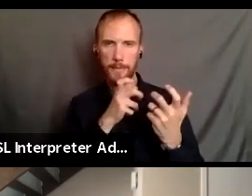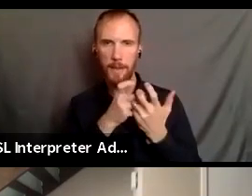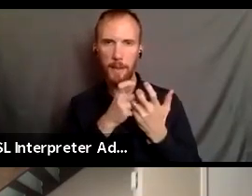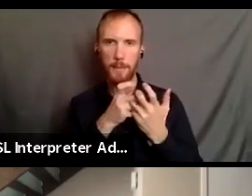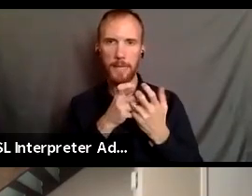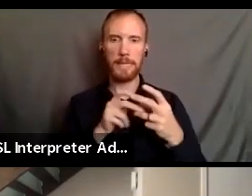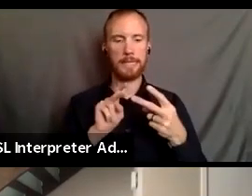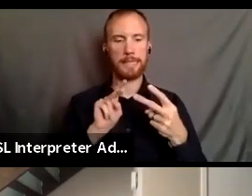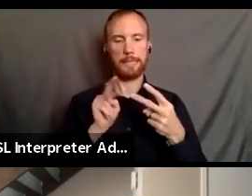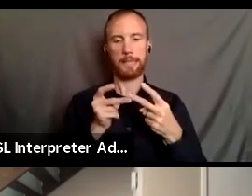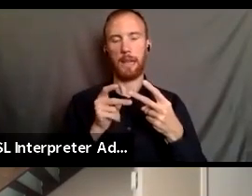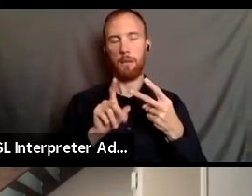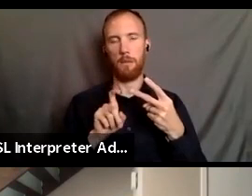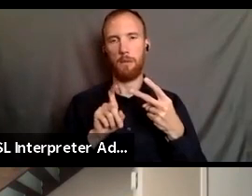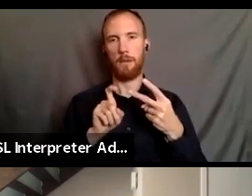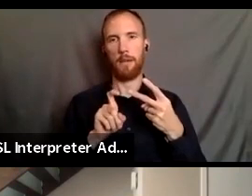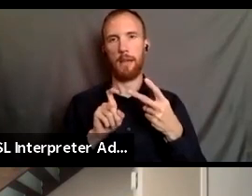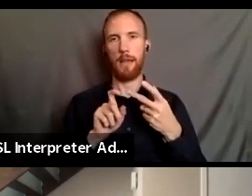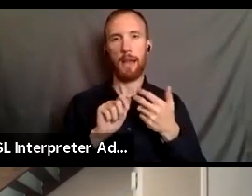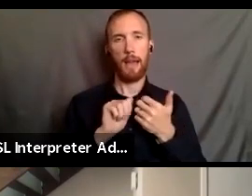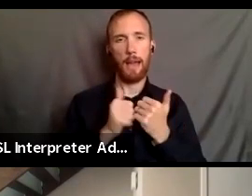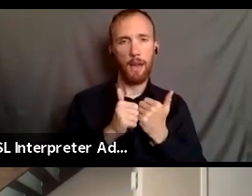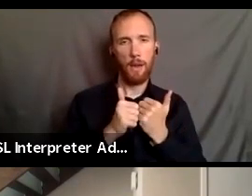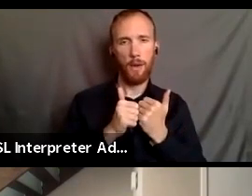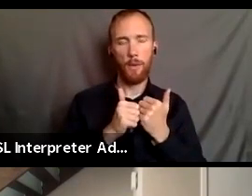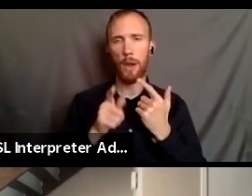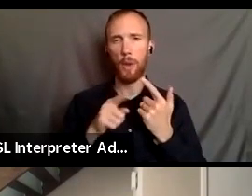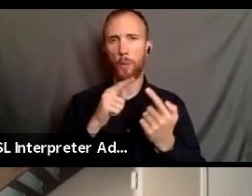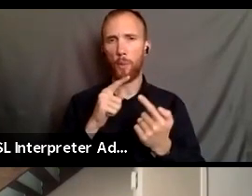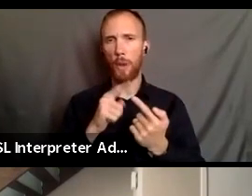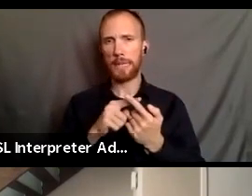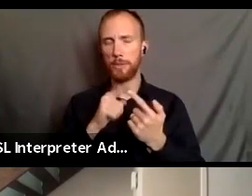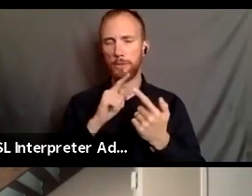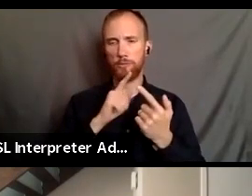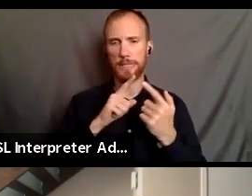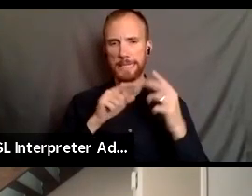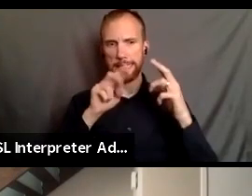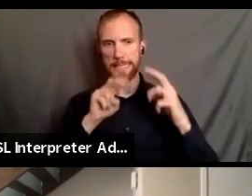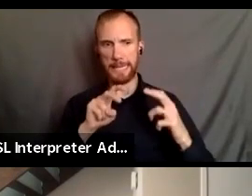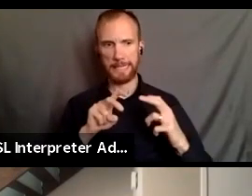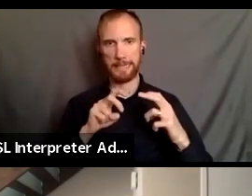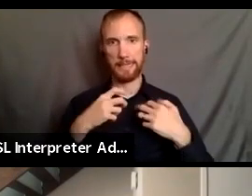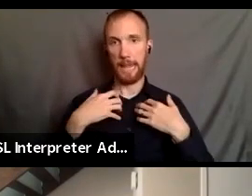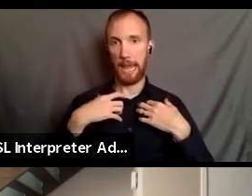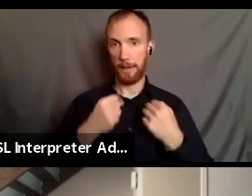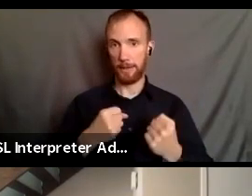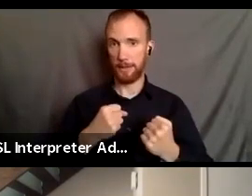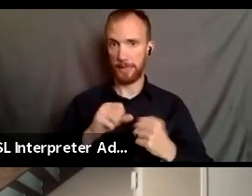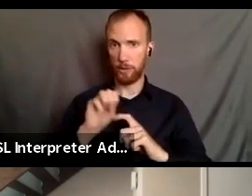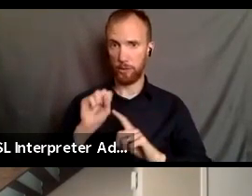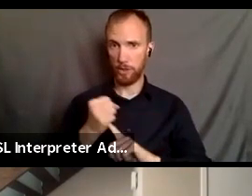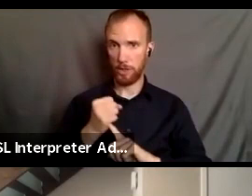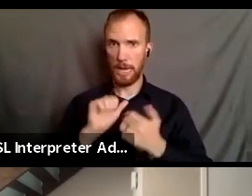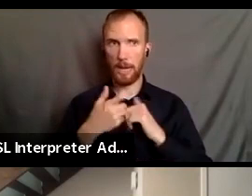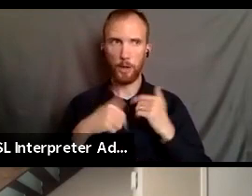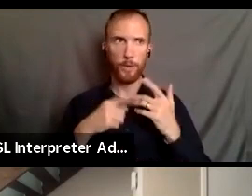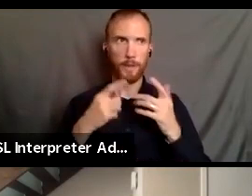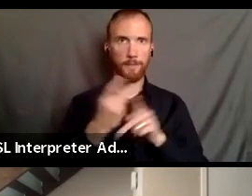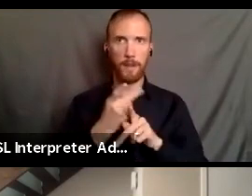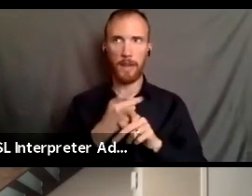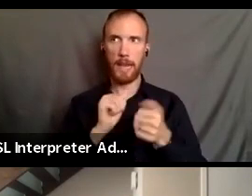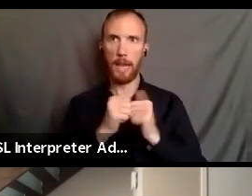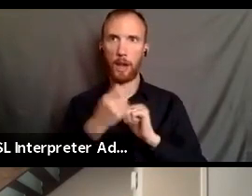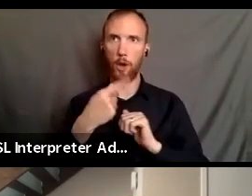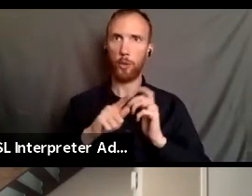when will we assess the the health situation how will we decide how we communicate the shift to a